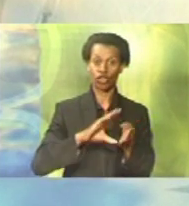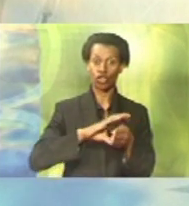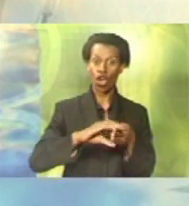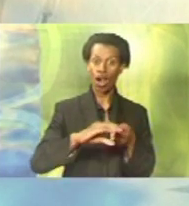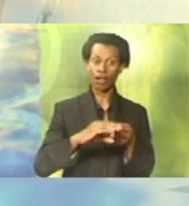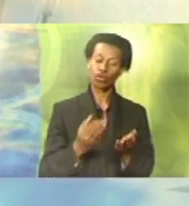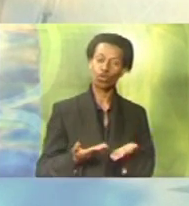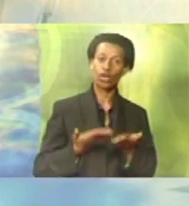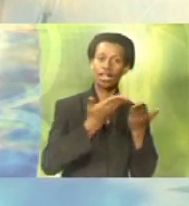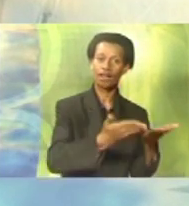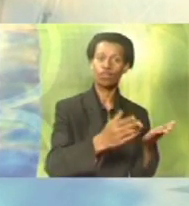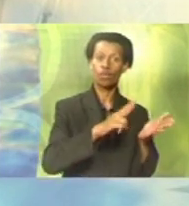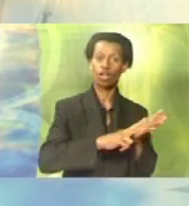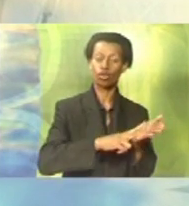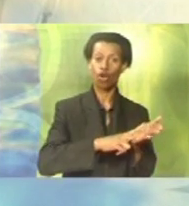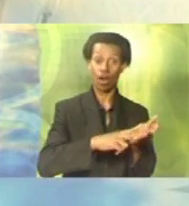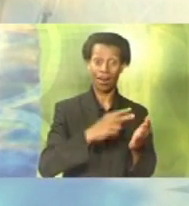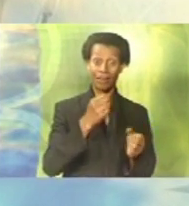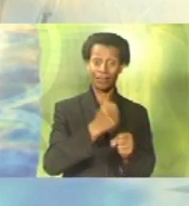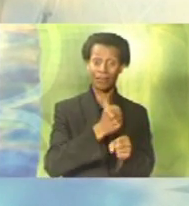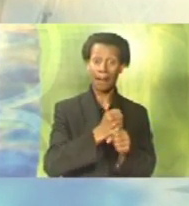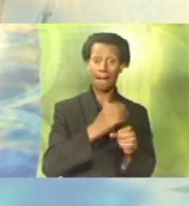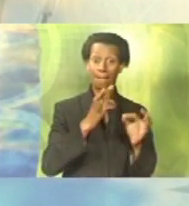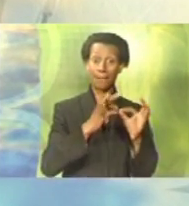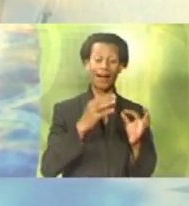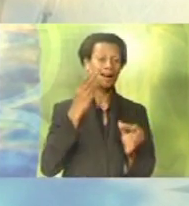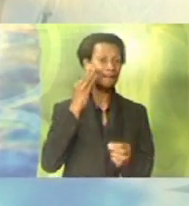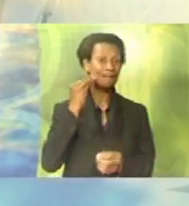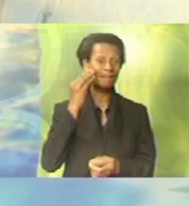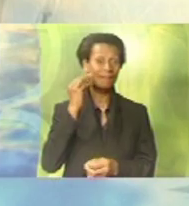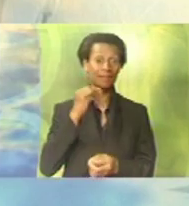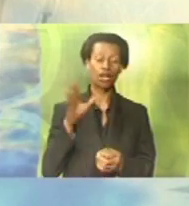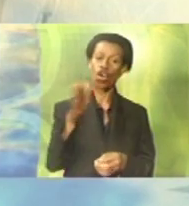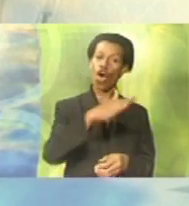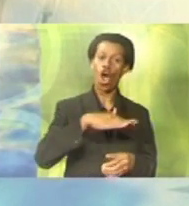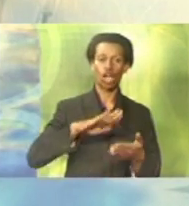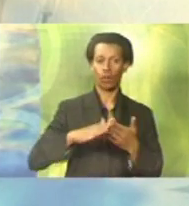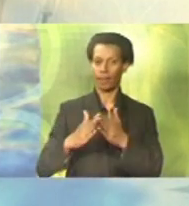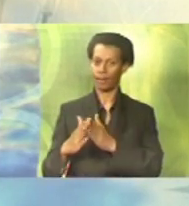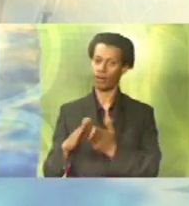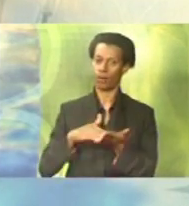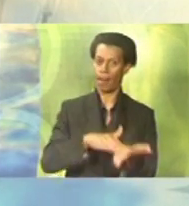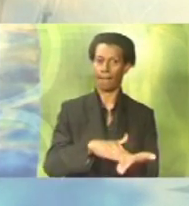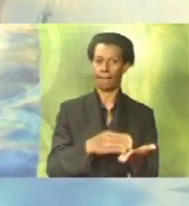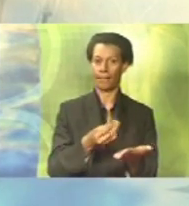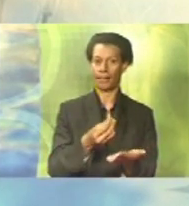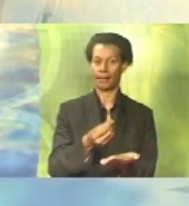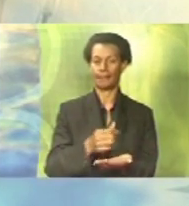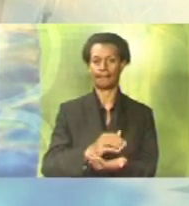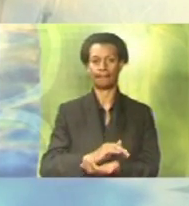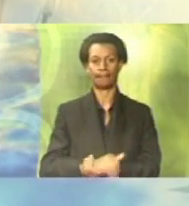and will provide for Vatukoula Mine, Rarawai Sugar Mill in Ba, and the surrounding communities.